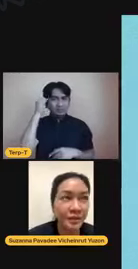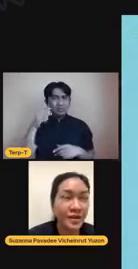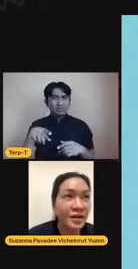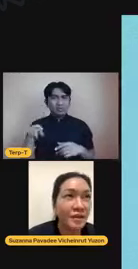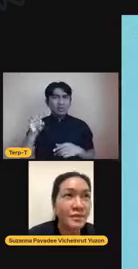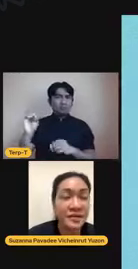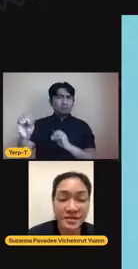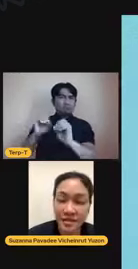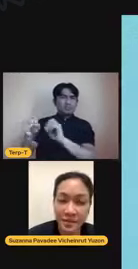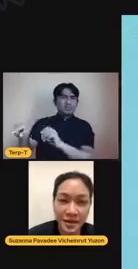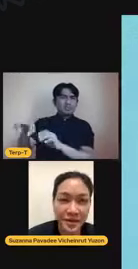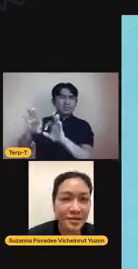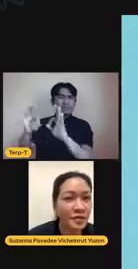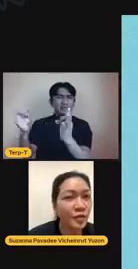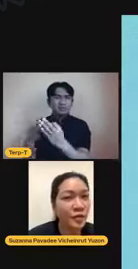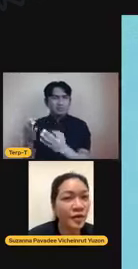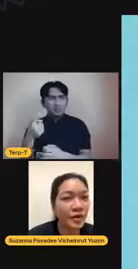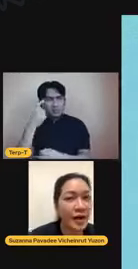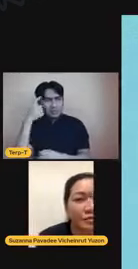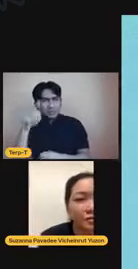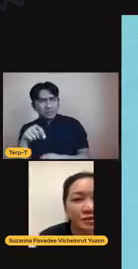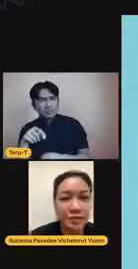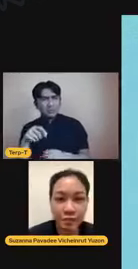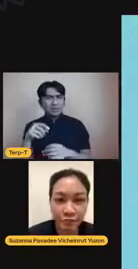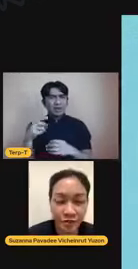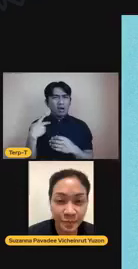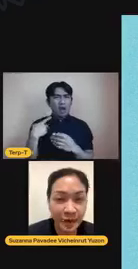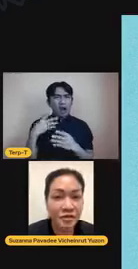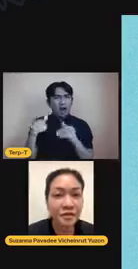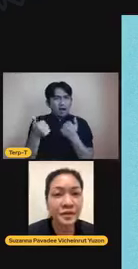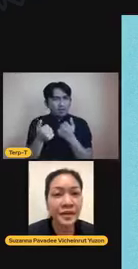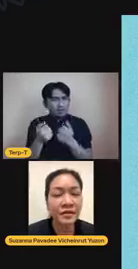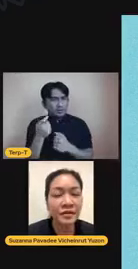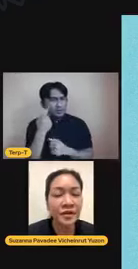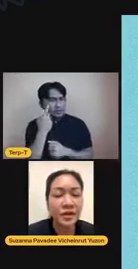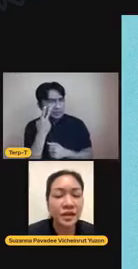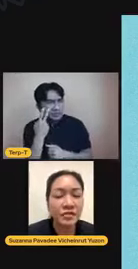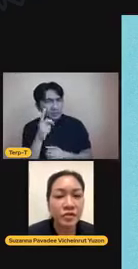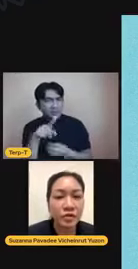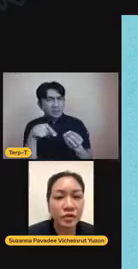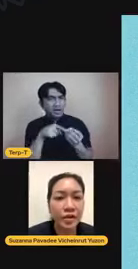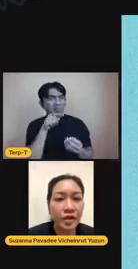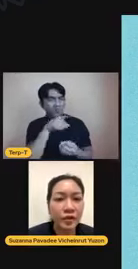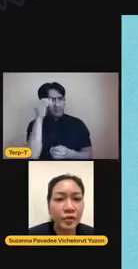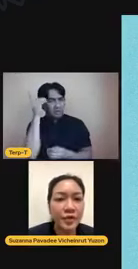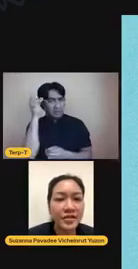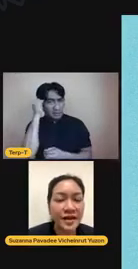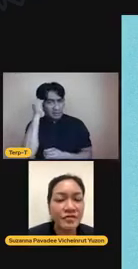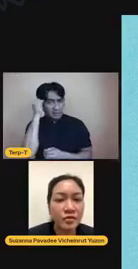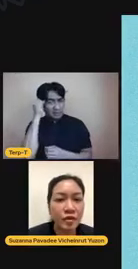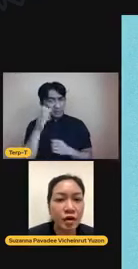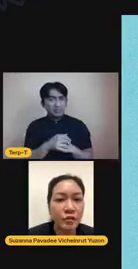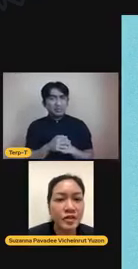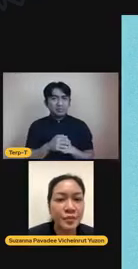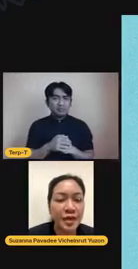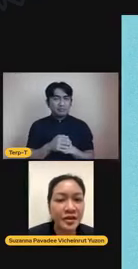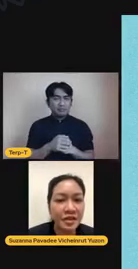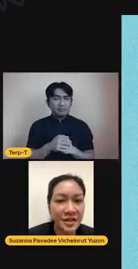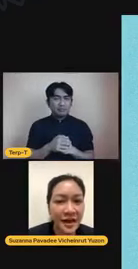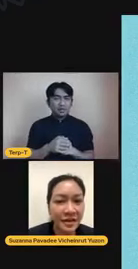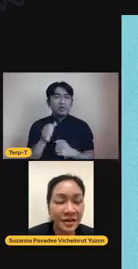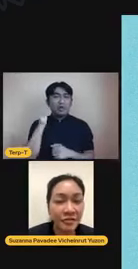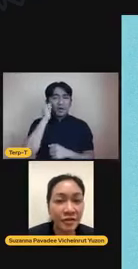own misconceptions or how to respond to it. Or so, you know, we just have to always